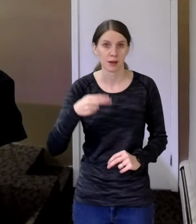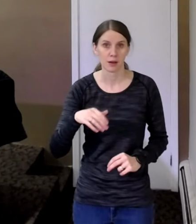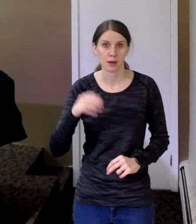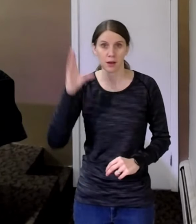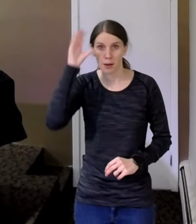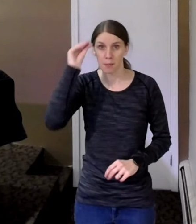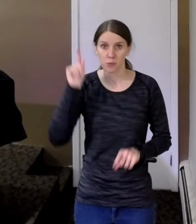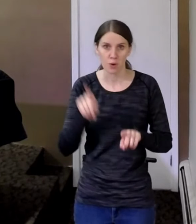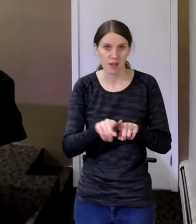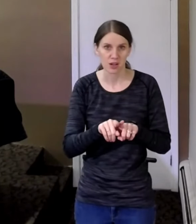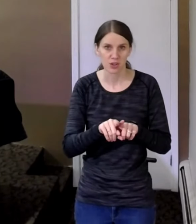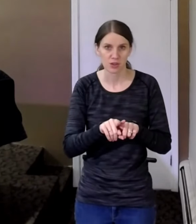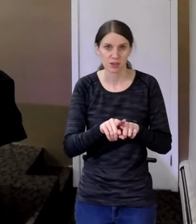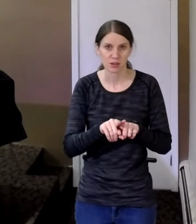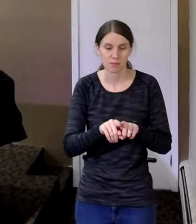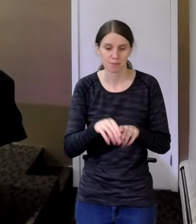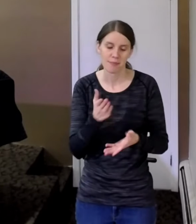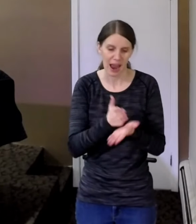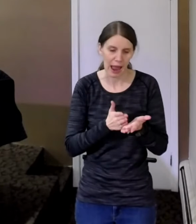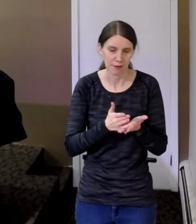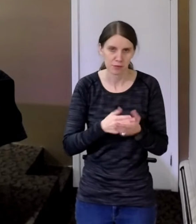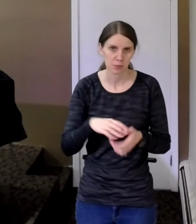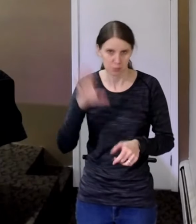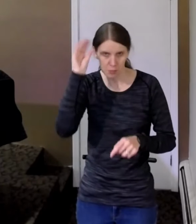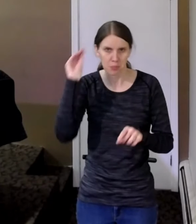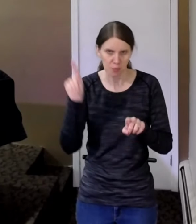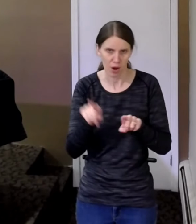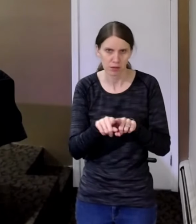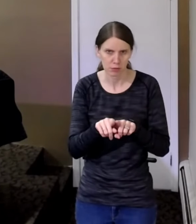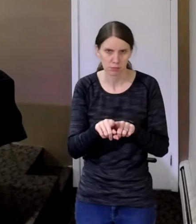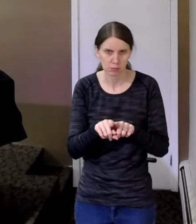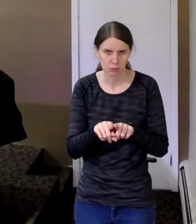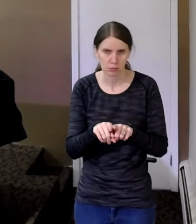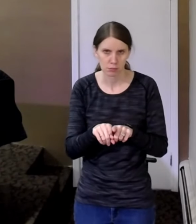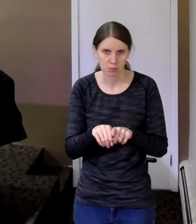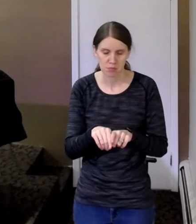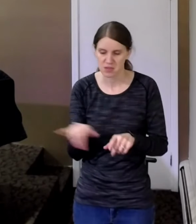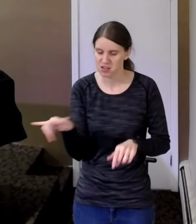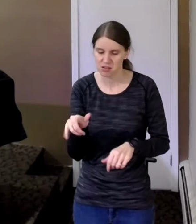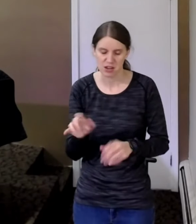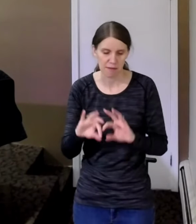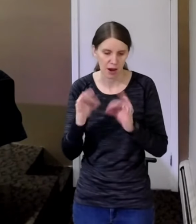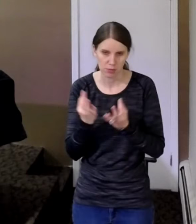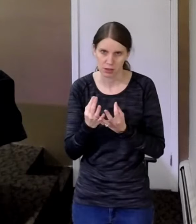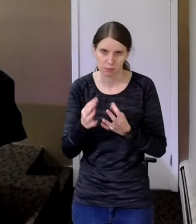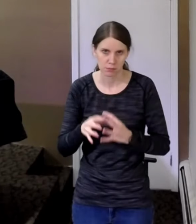half-brothers, but still his brothers, they were raised, same family.